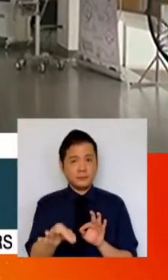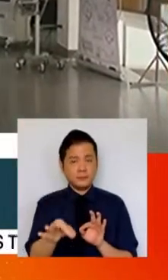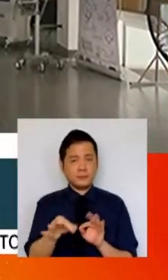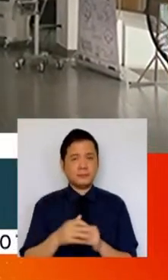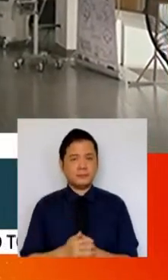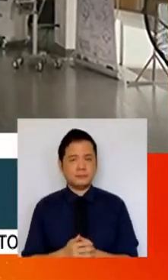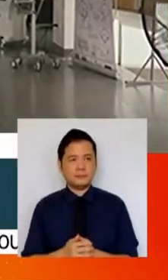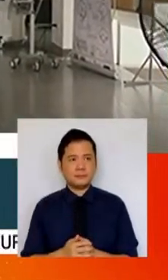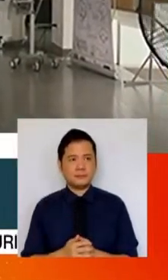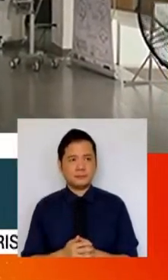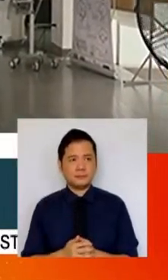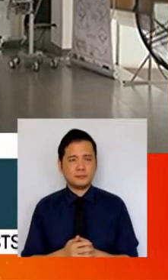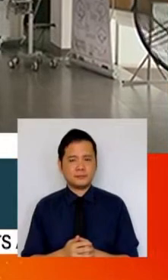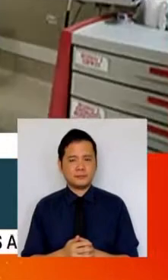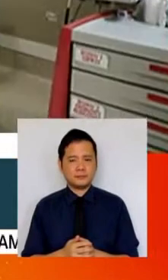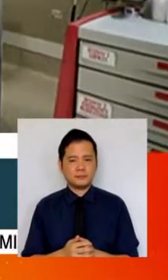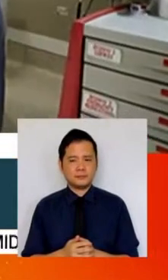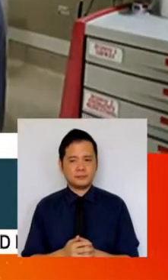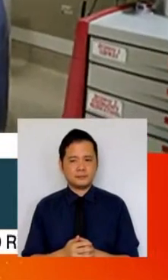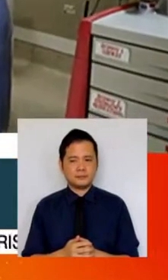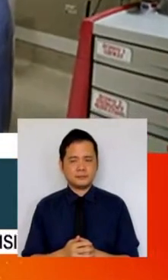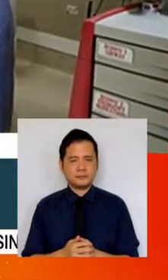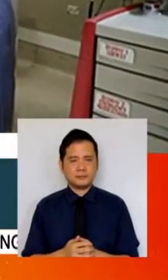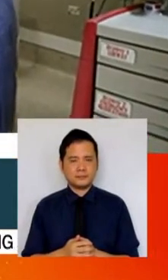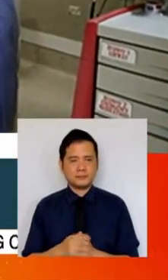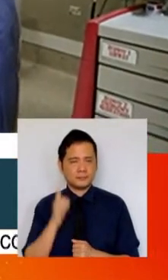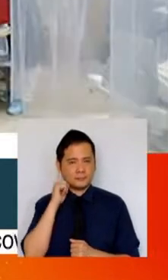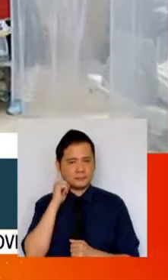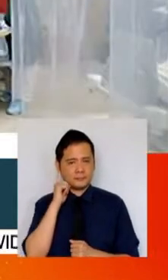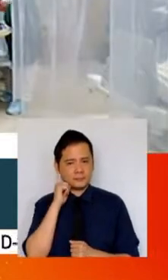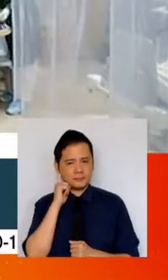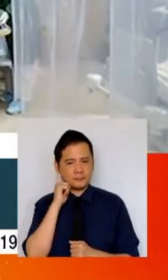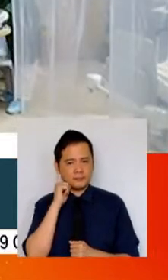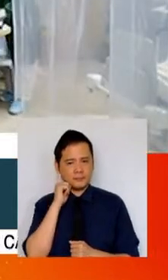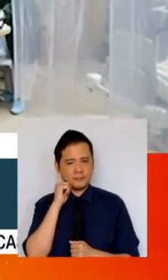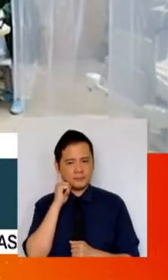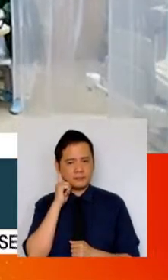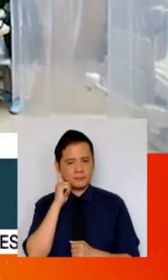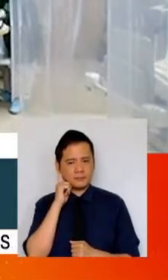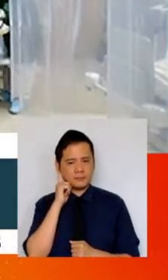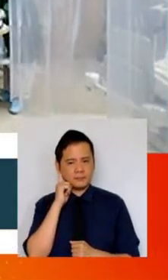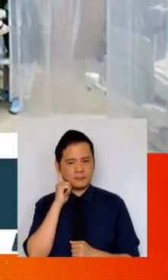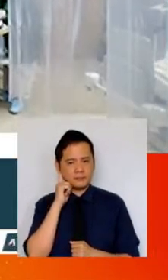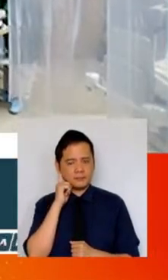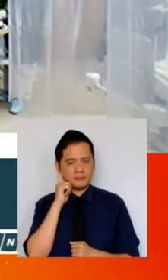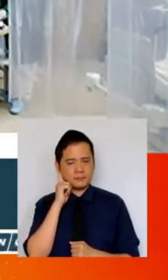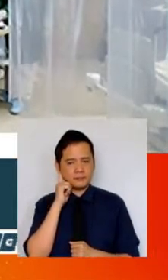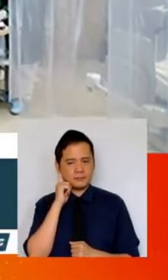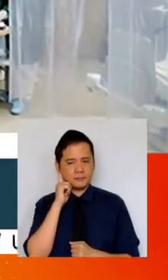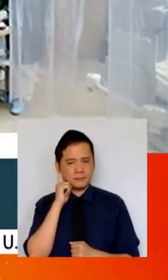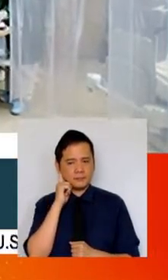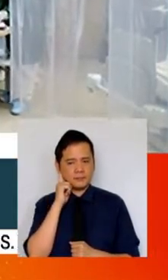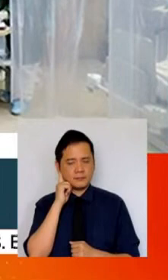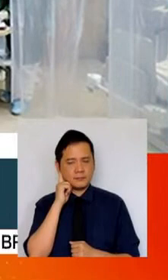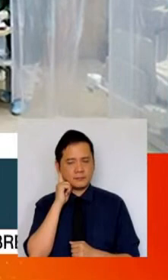be good indication na naging effective yung mga alert levels natin and people